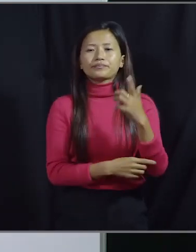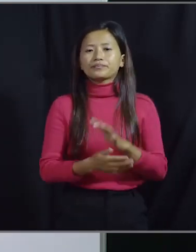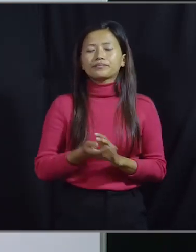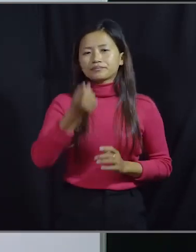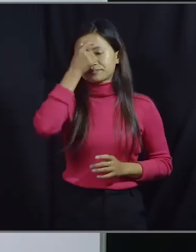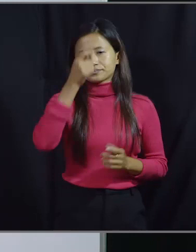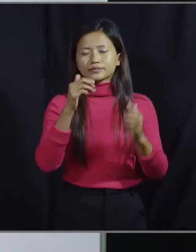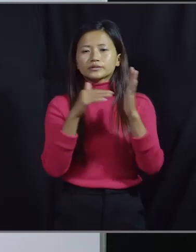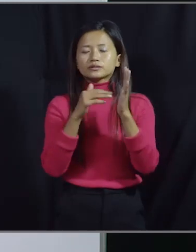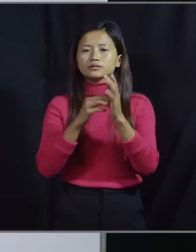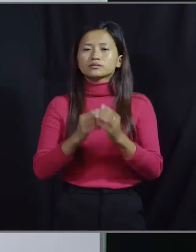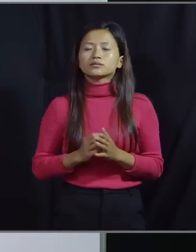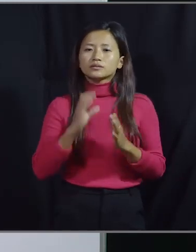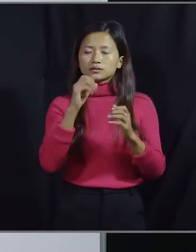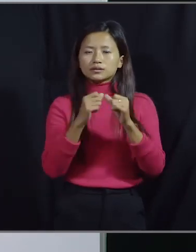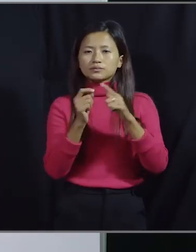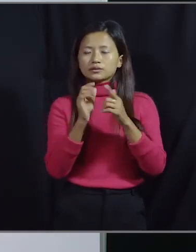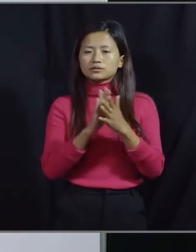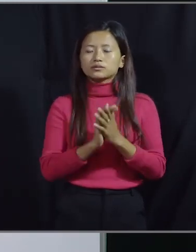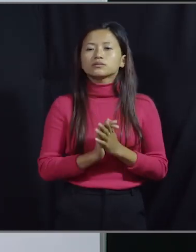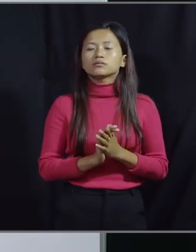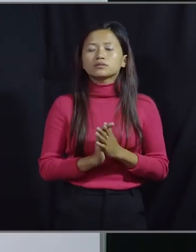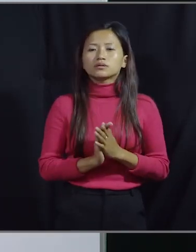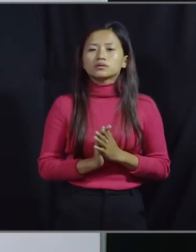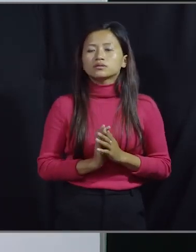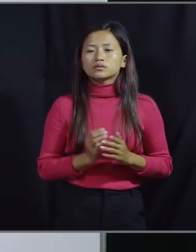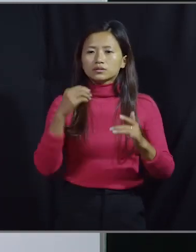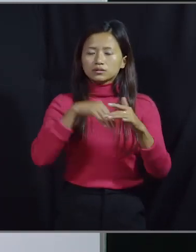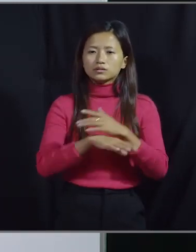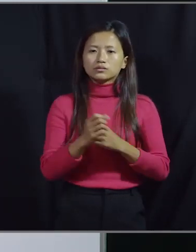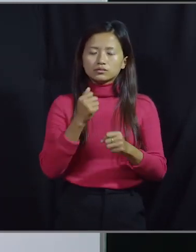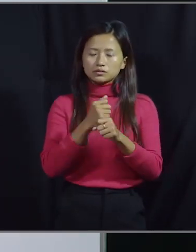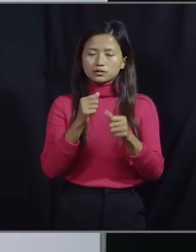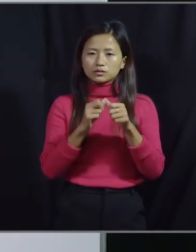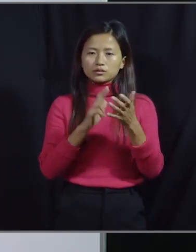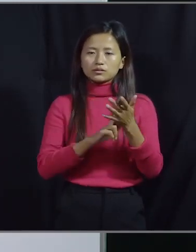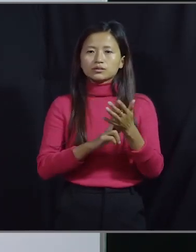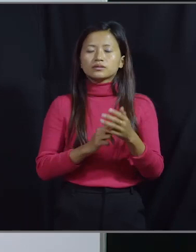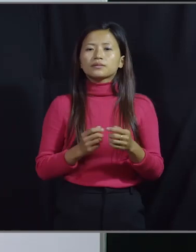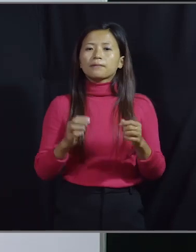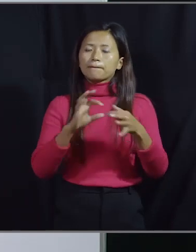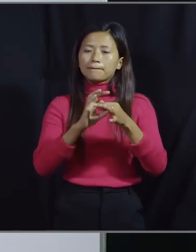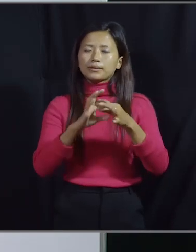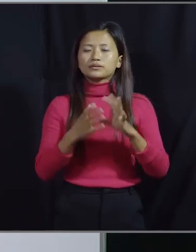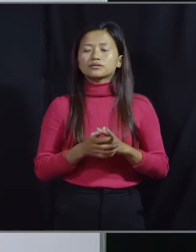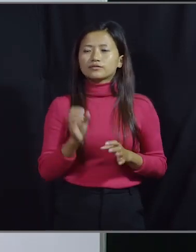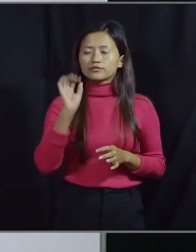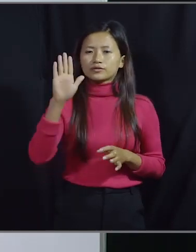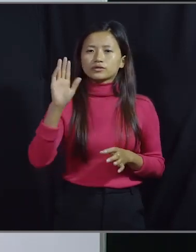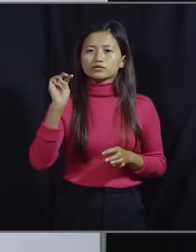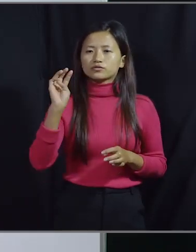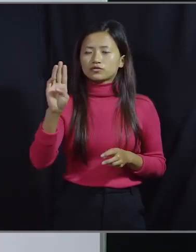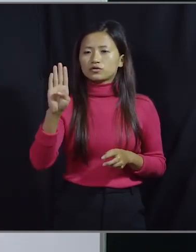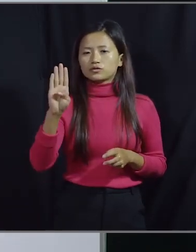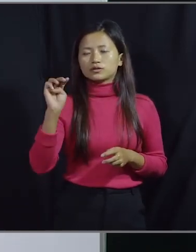that is Z's capital, that is sacrificing partner's capital into gaining partner, that is 5,400 each. This